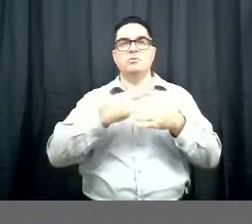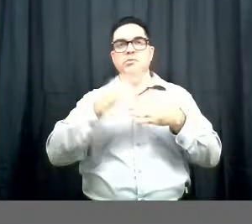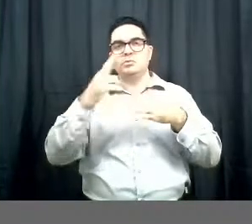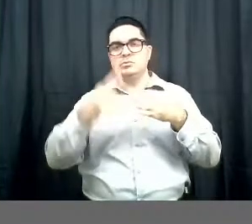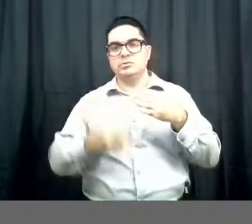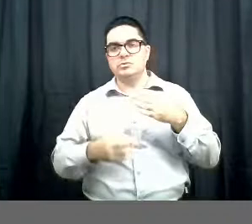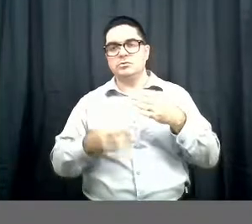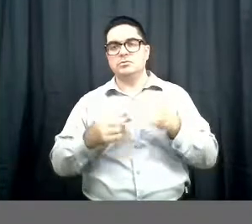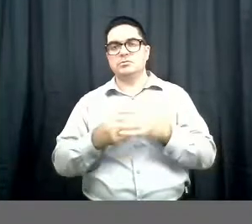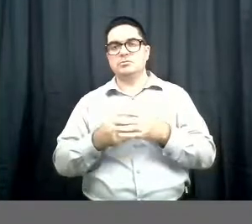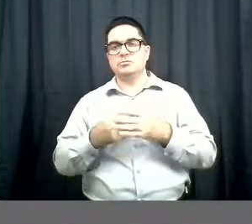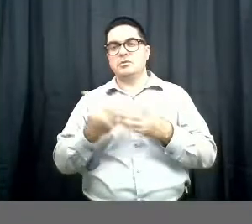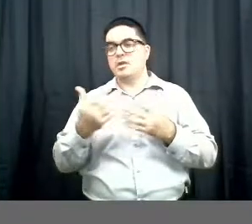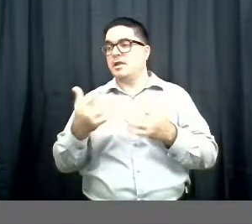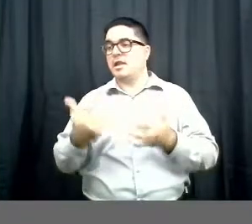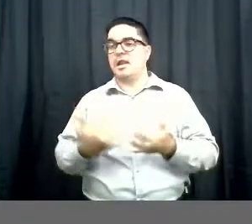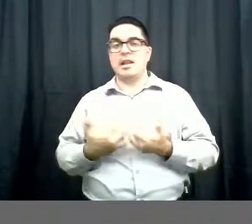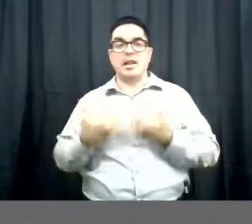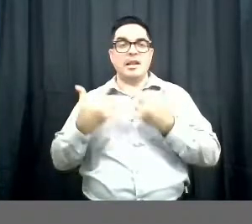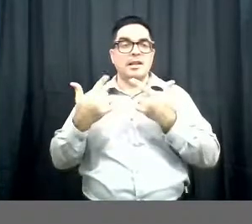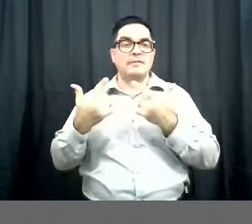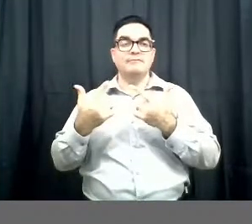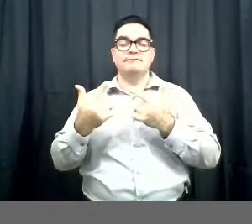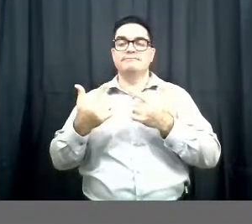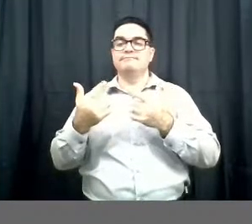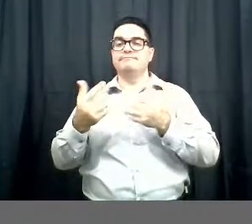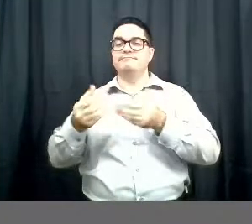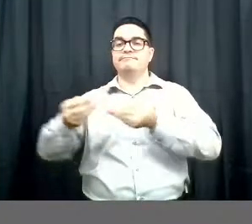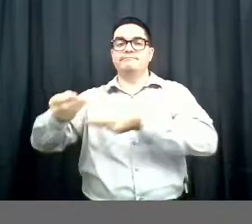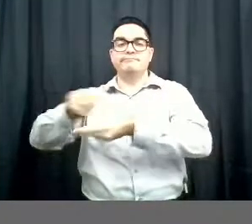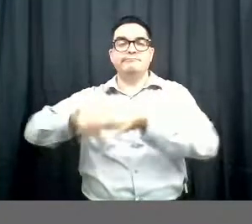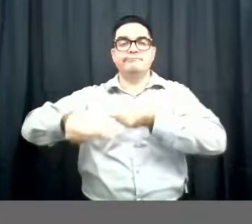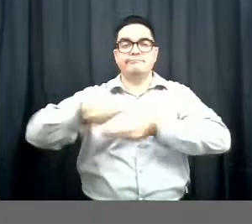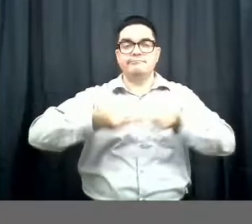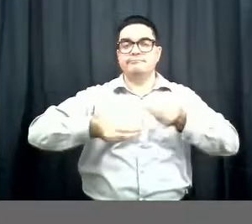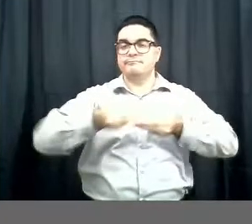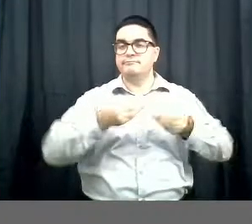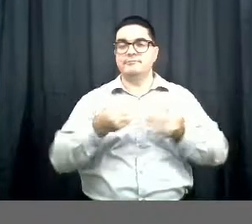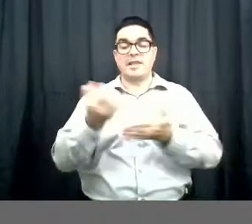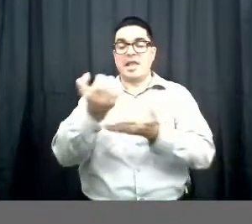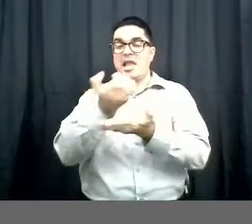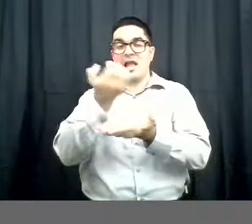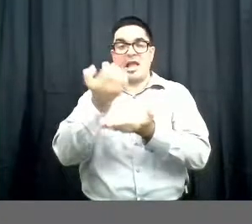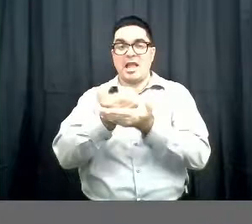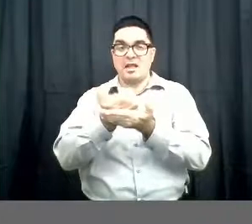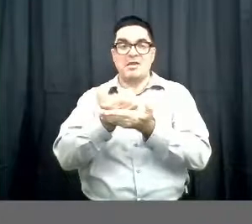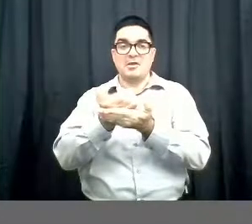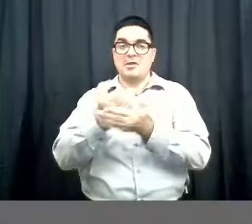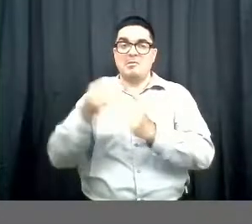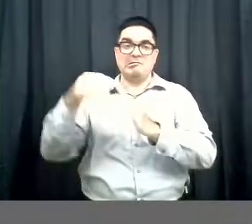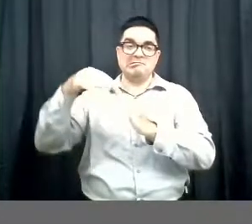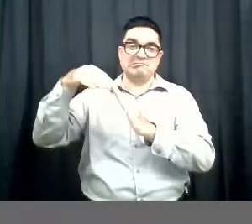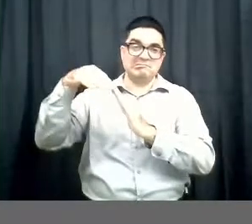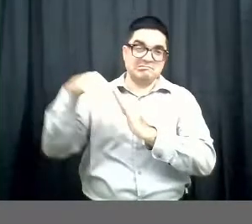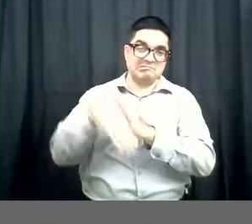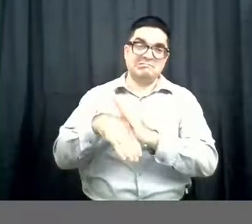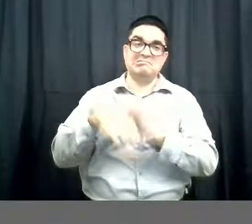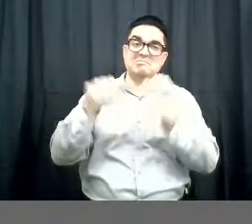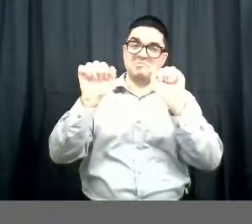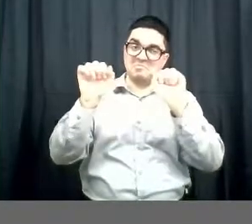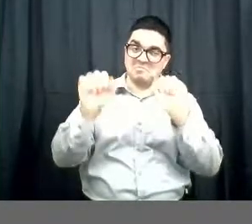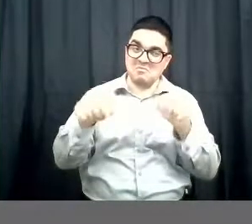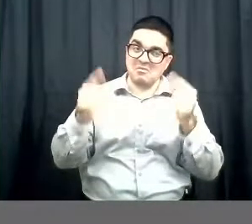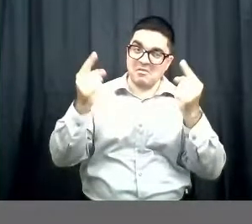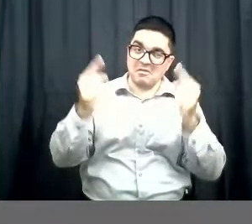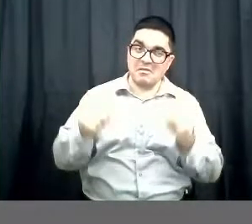but more importantly as well, at the same time, the economic impact that would have transcended into Puerto Rico, given